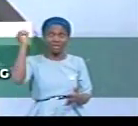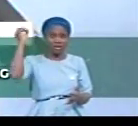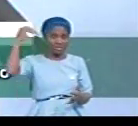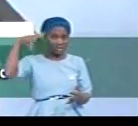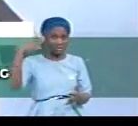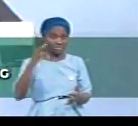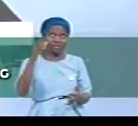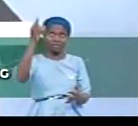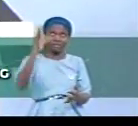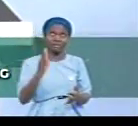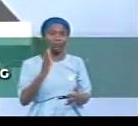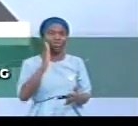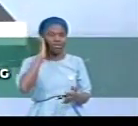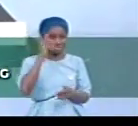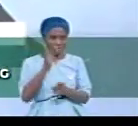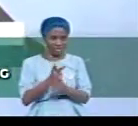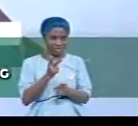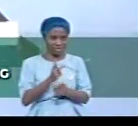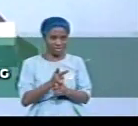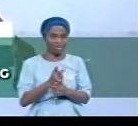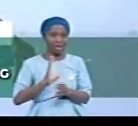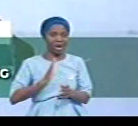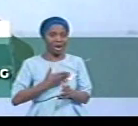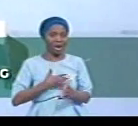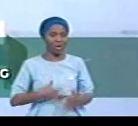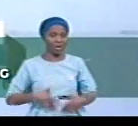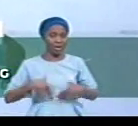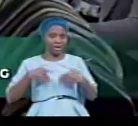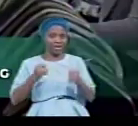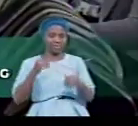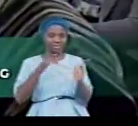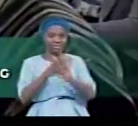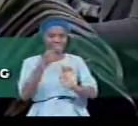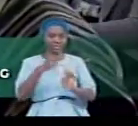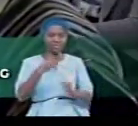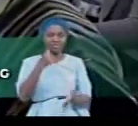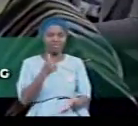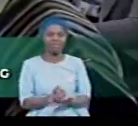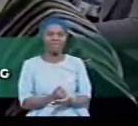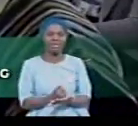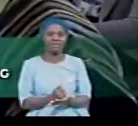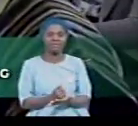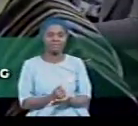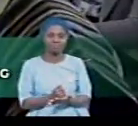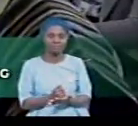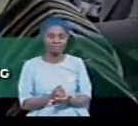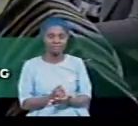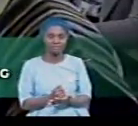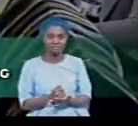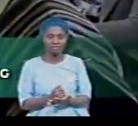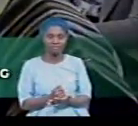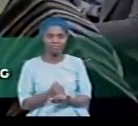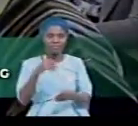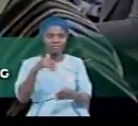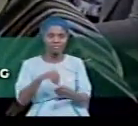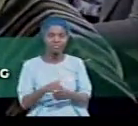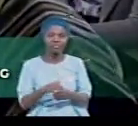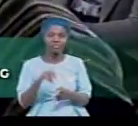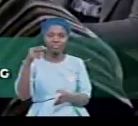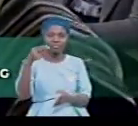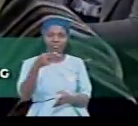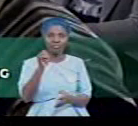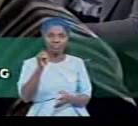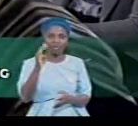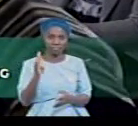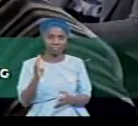will sustain our lives in Jesus' name. Look at Hebrews chapter 10.